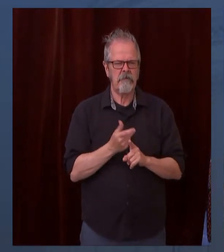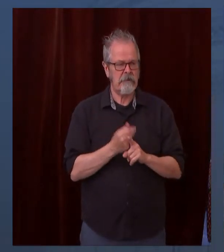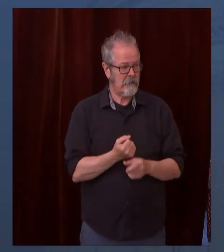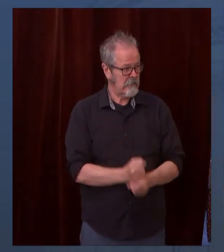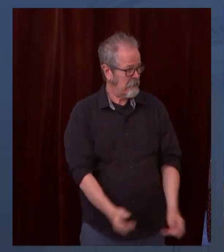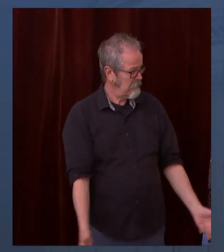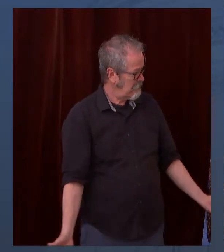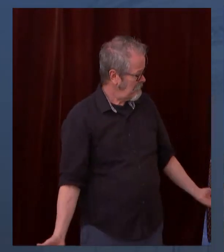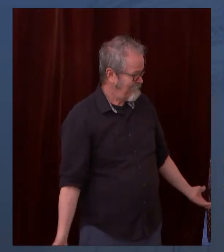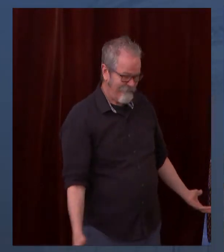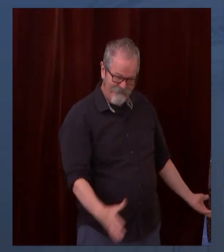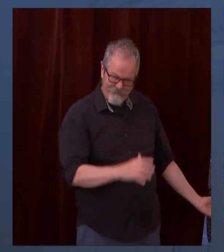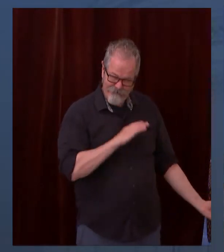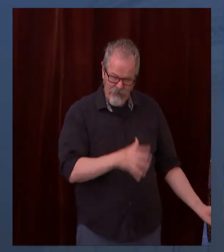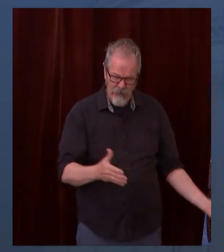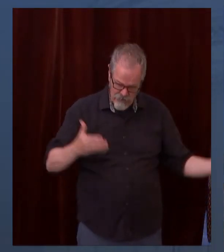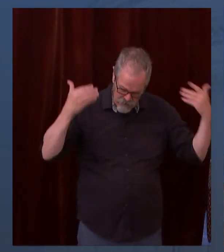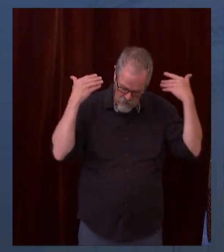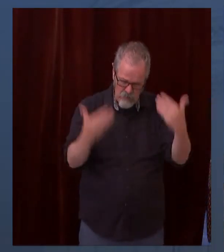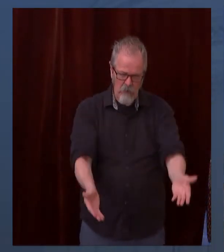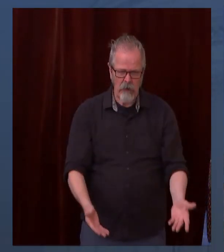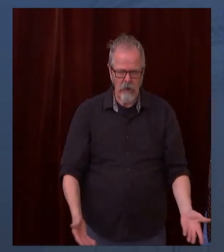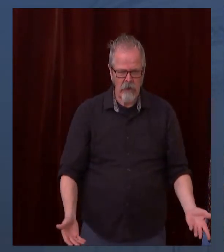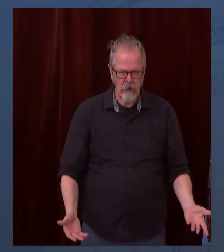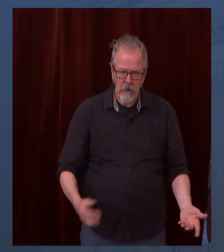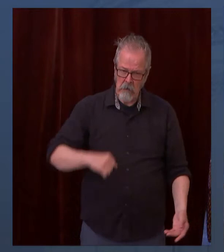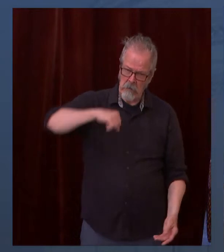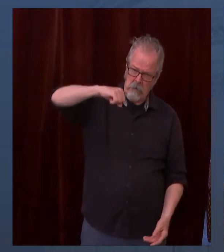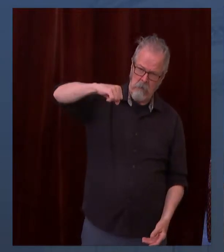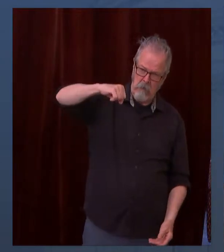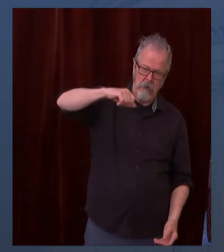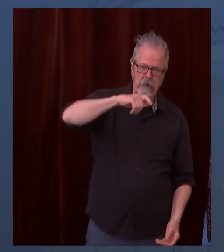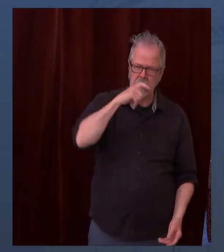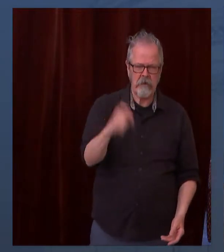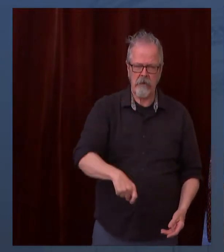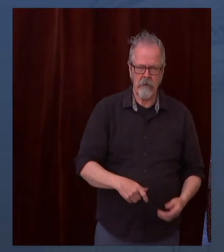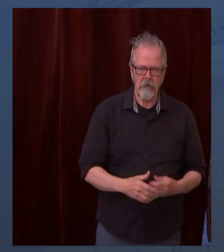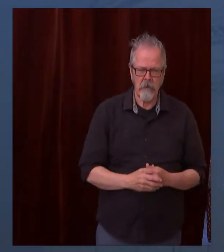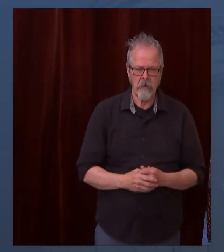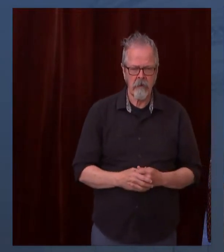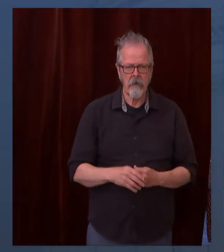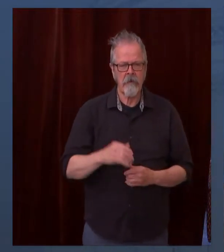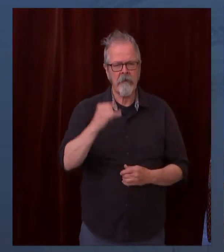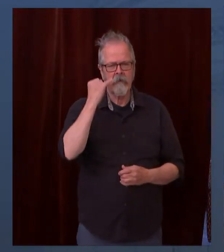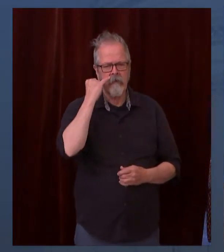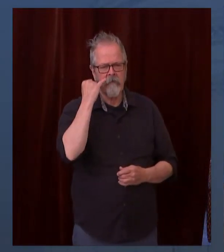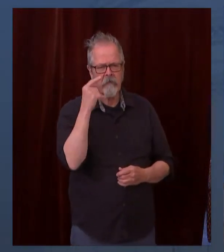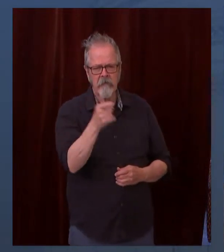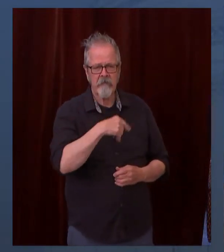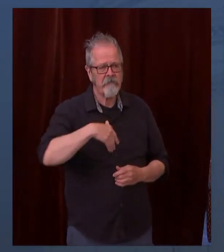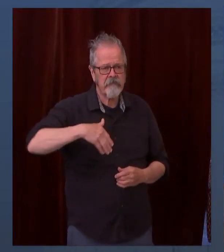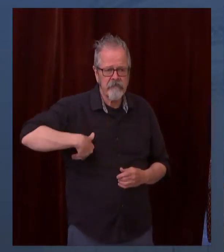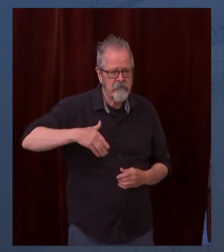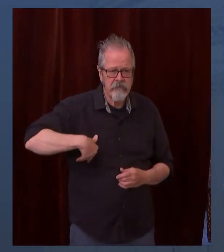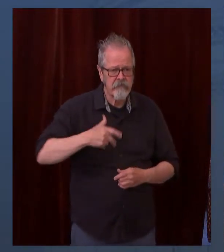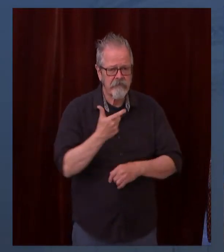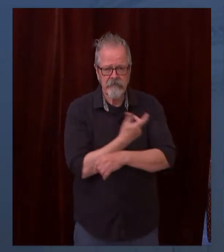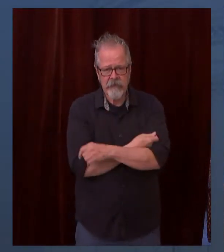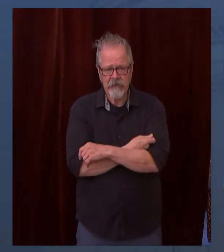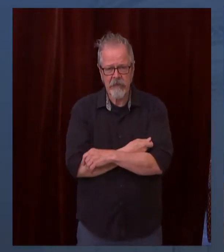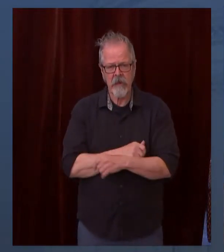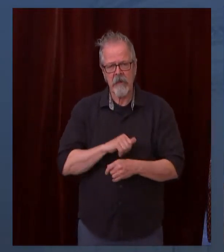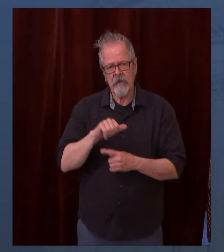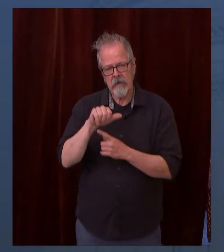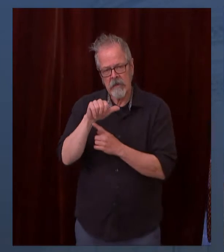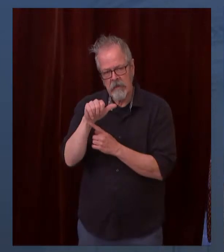disease. You're almost 10 times more likely to get it if you haven't been vaccinated. We showed that the other day, Dr. Shaw talked about. So just